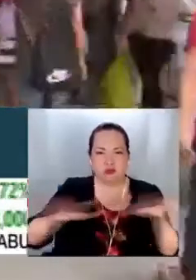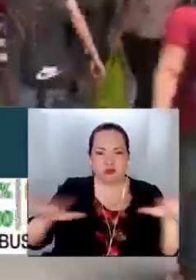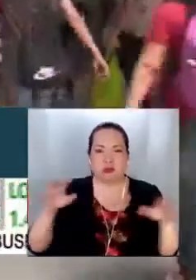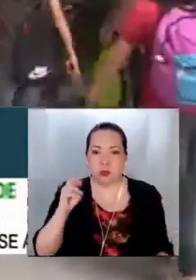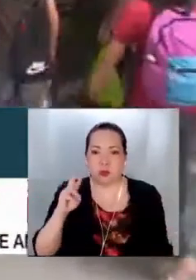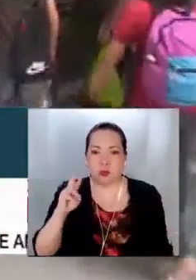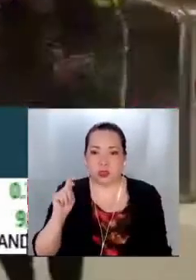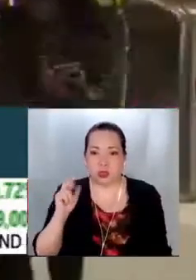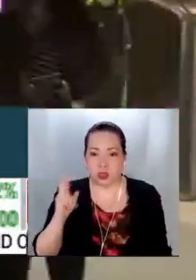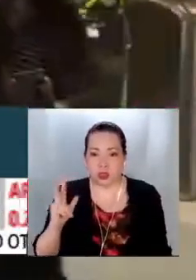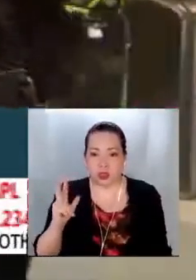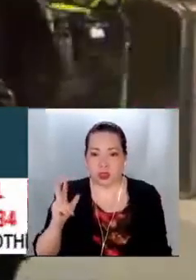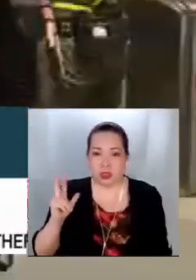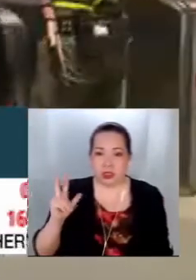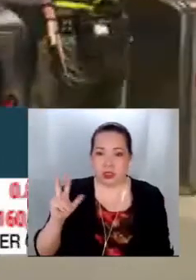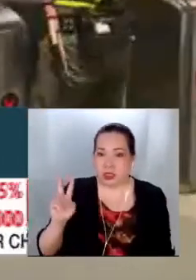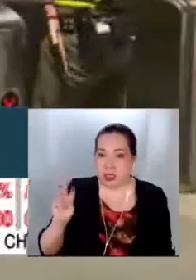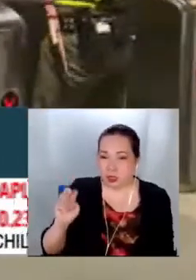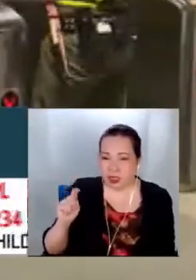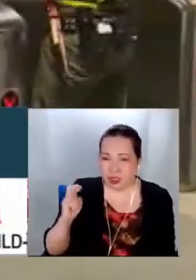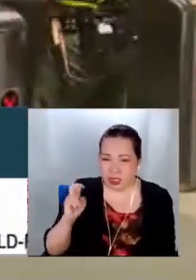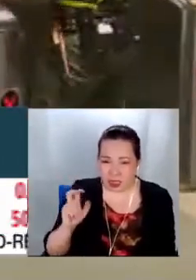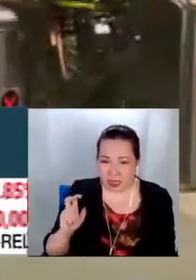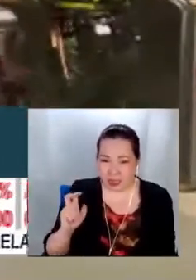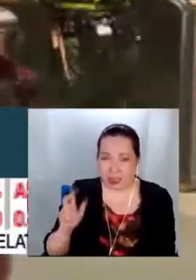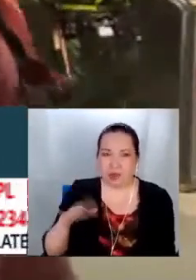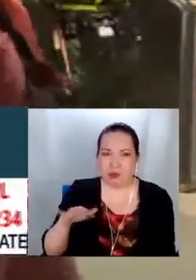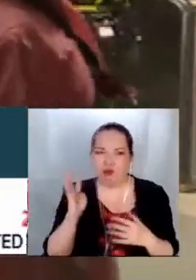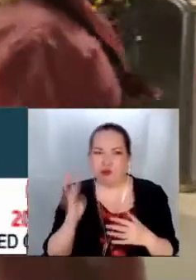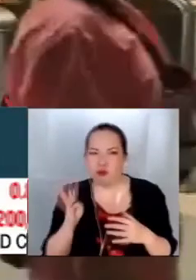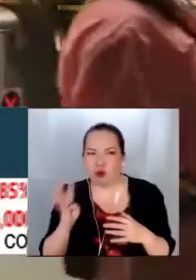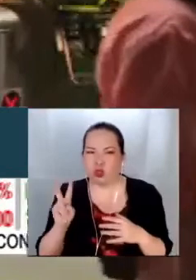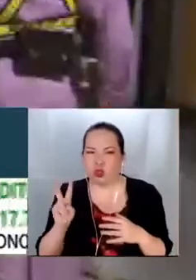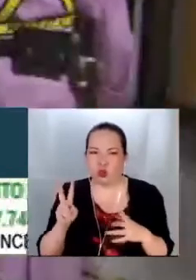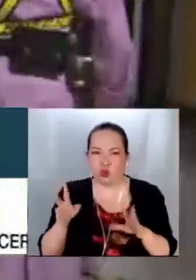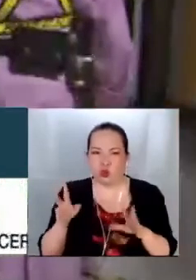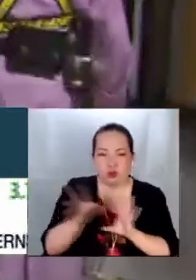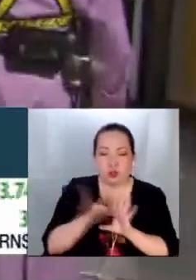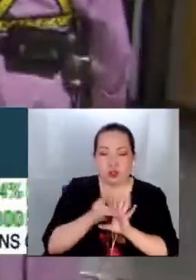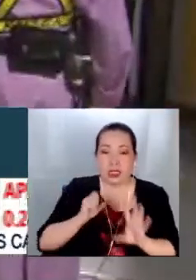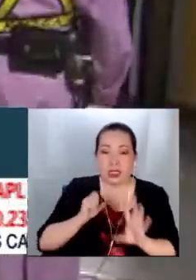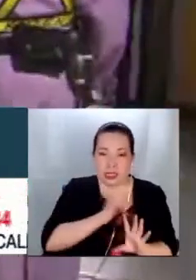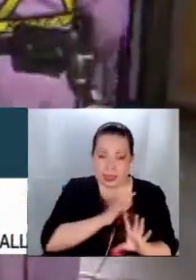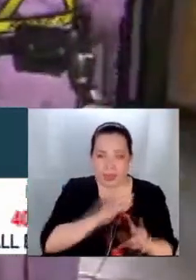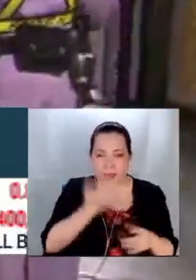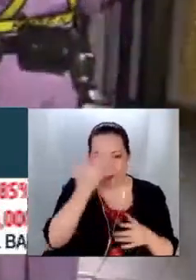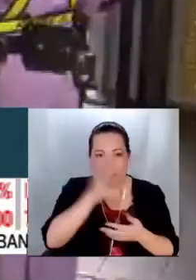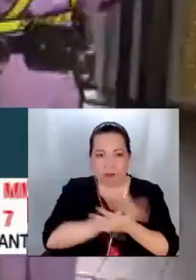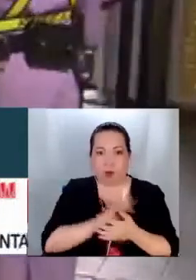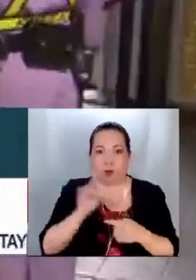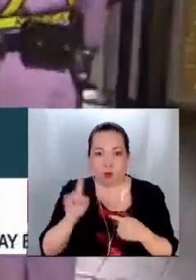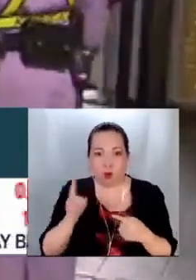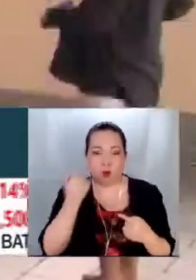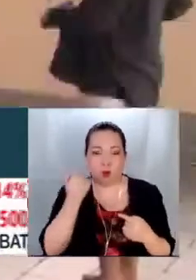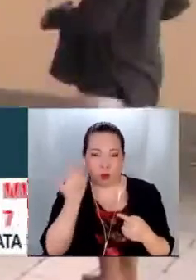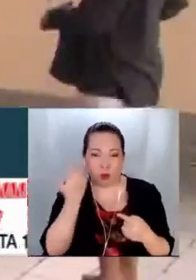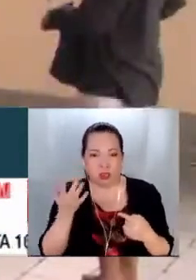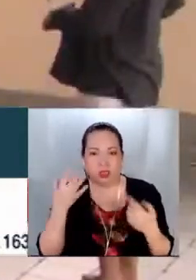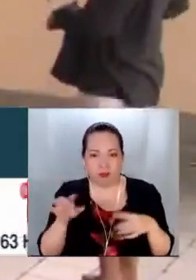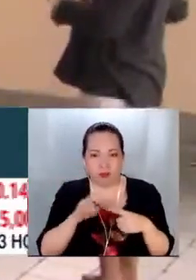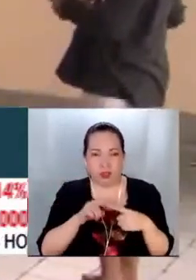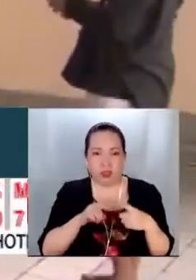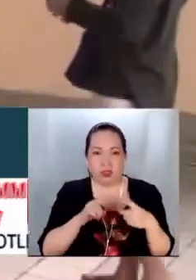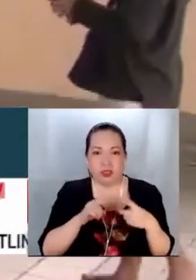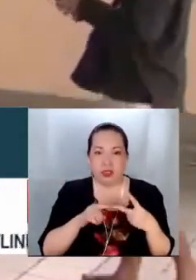Depot, with 42 personnel contracting the virus. One other MRT employee has died from the disease. On Wednesday,